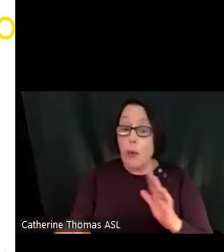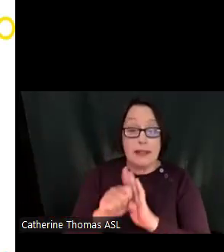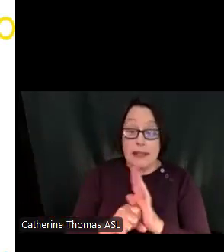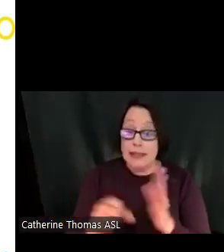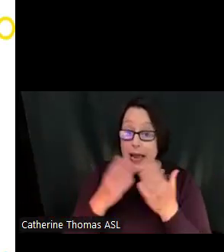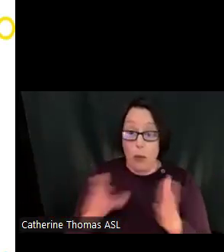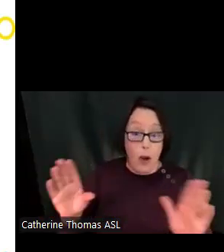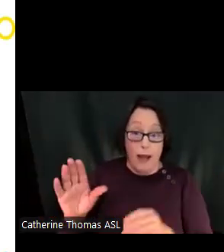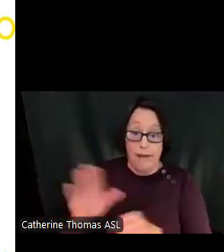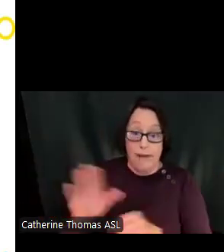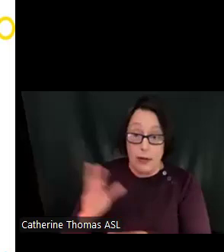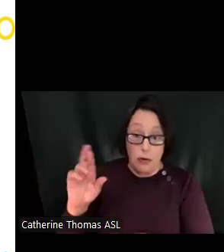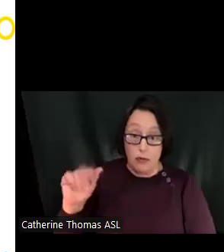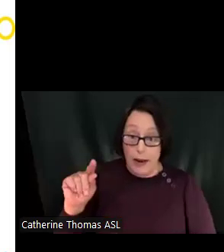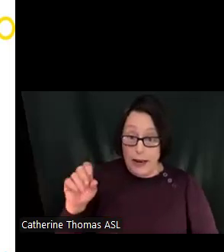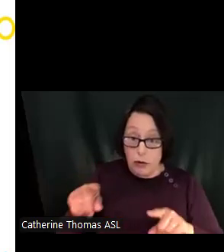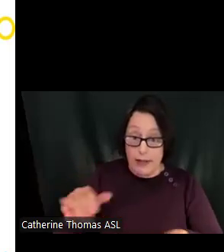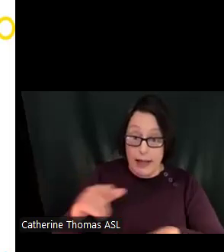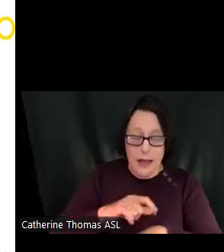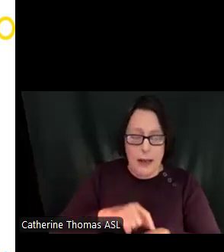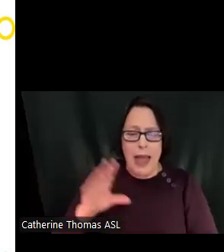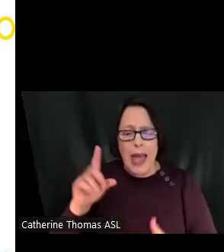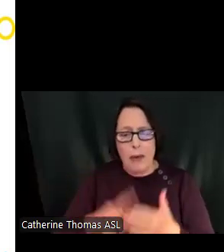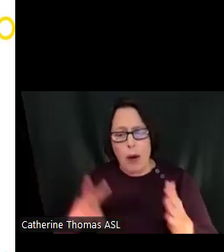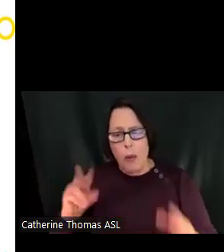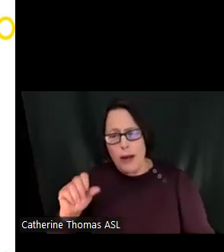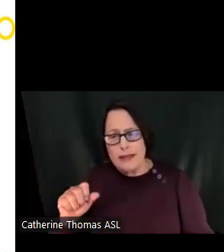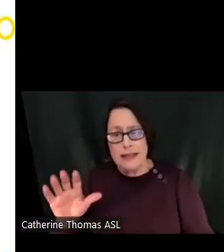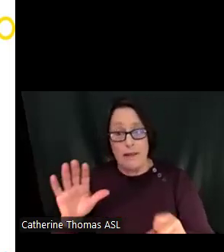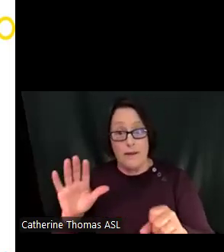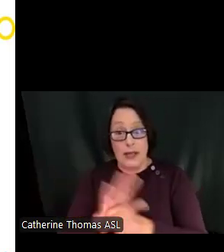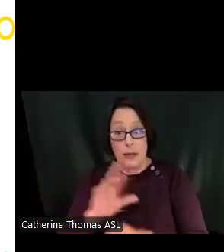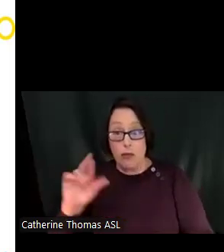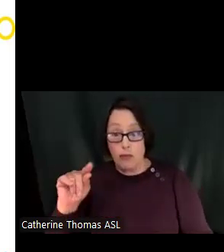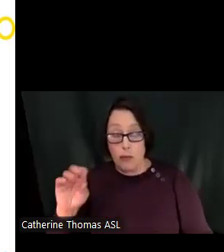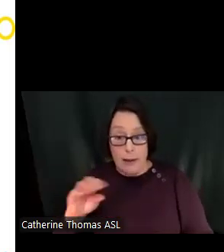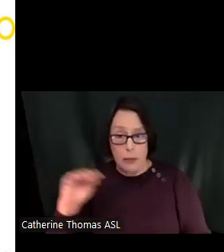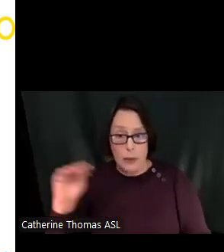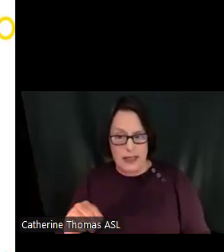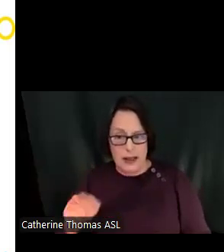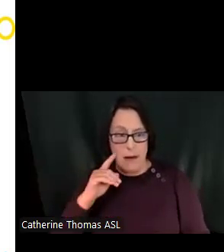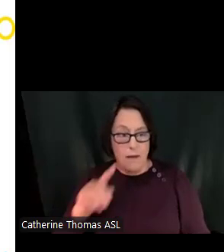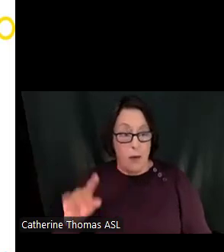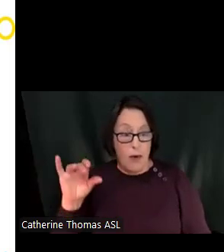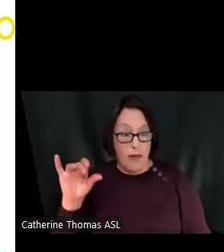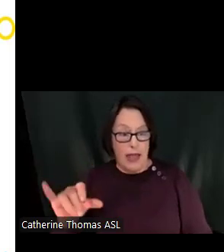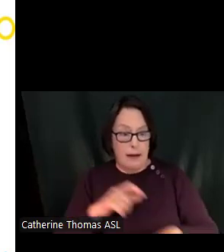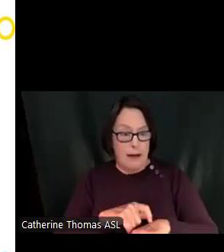that range, and what was the fill rate percent for Arabic during that time.